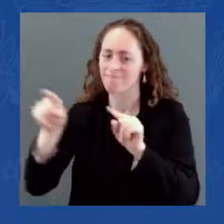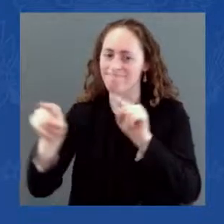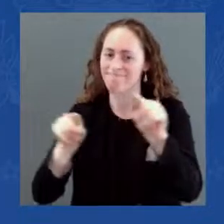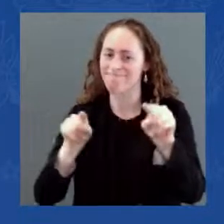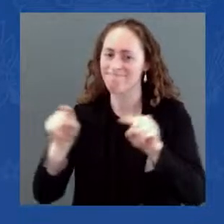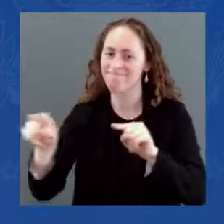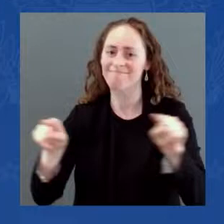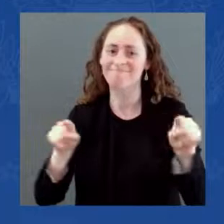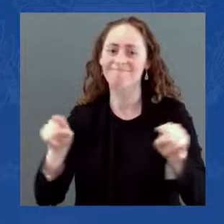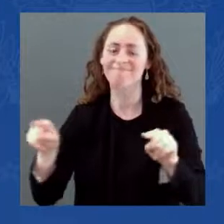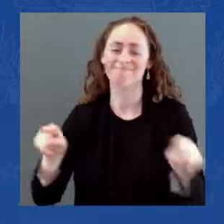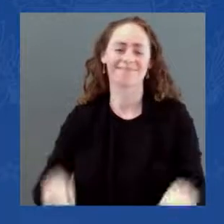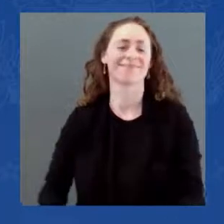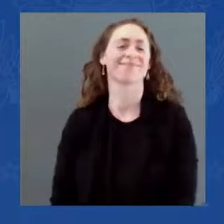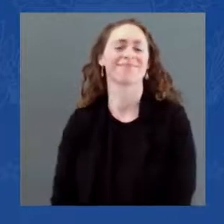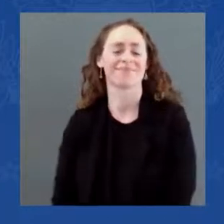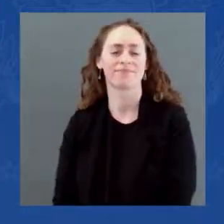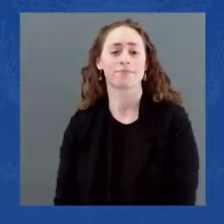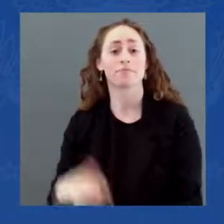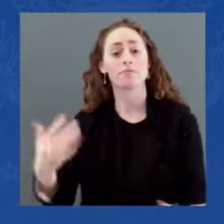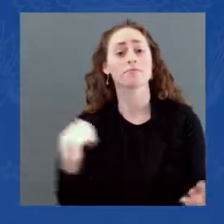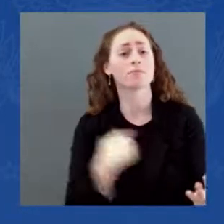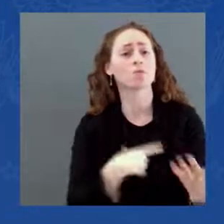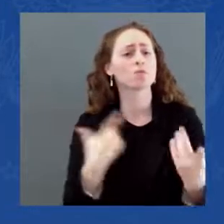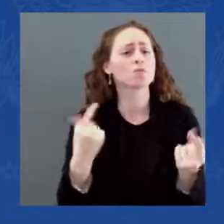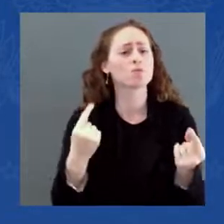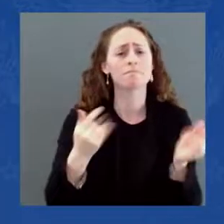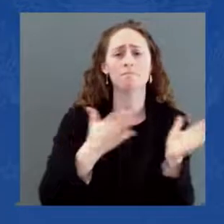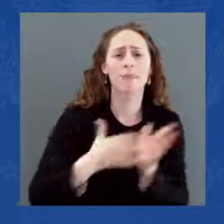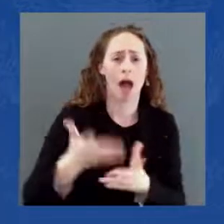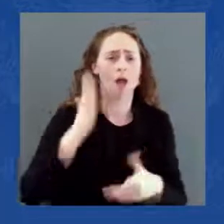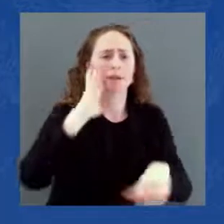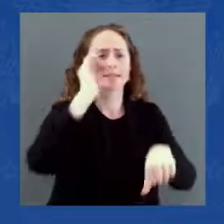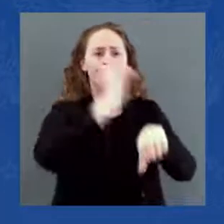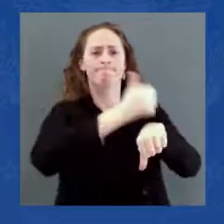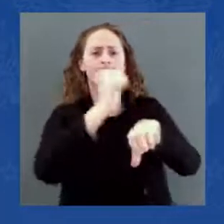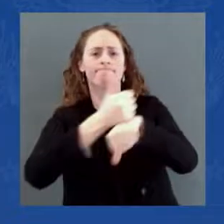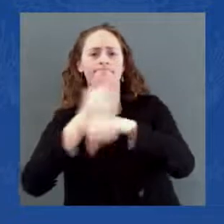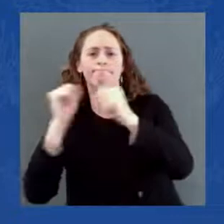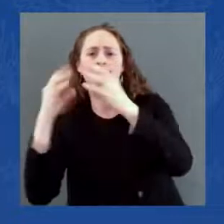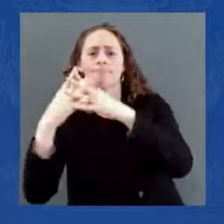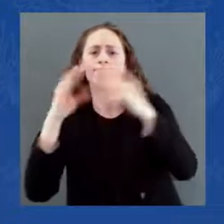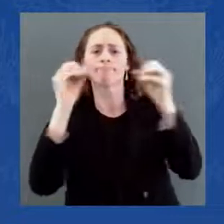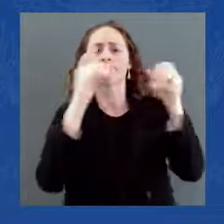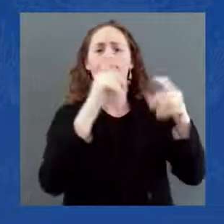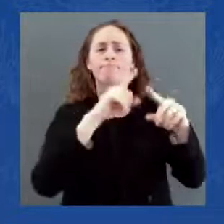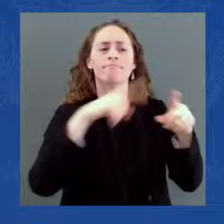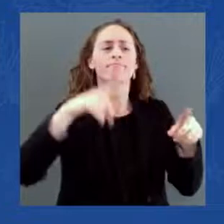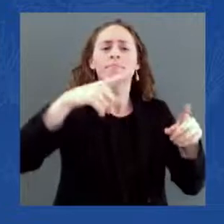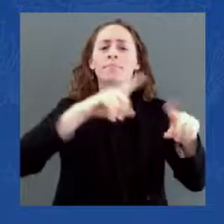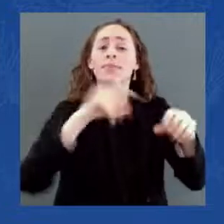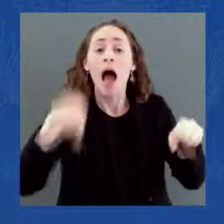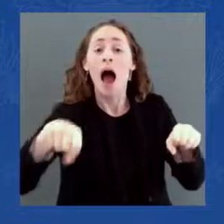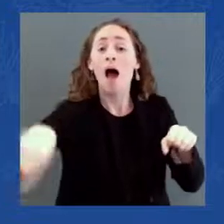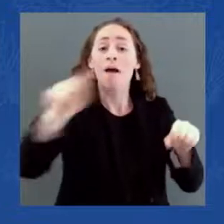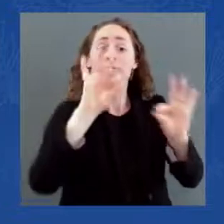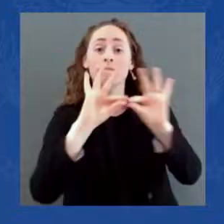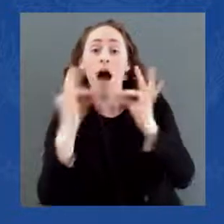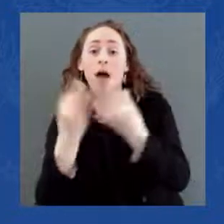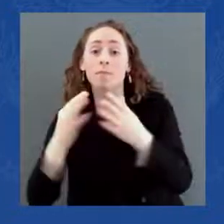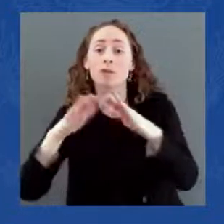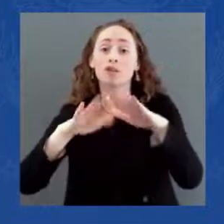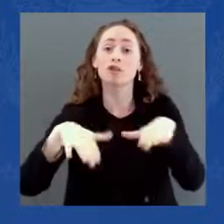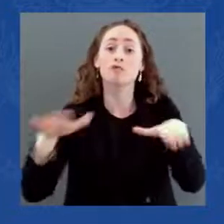one place. And new policies to keep our children in school instead of quarantining them at home. I'll talk about the detail of each of these in a